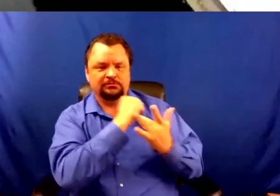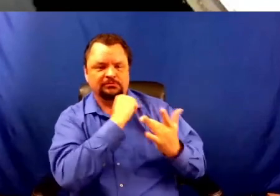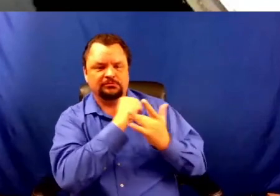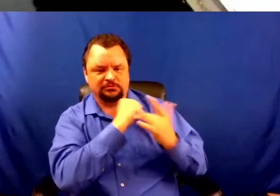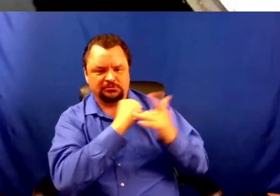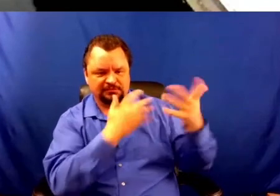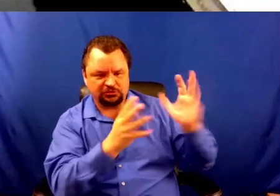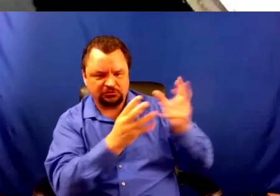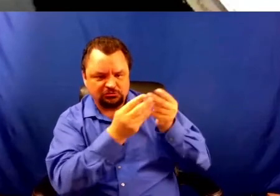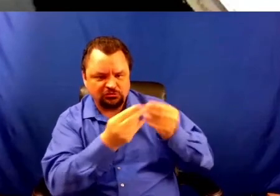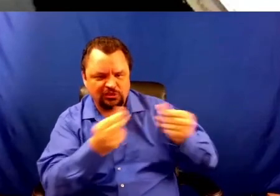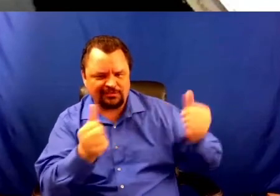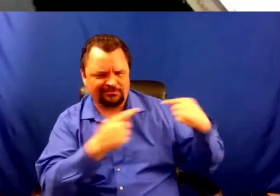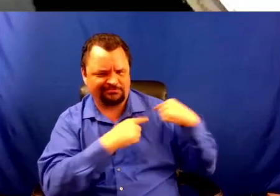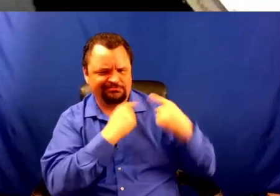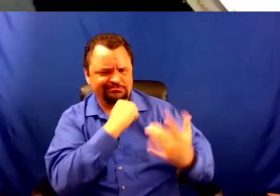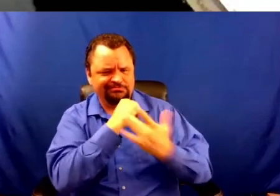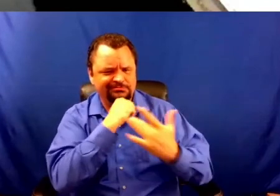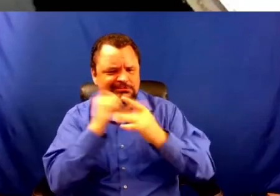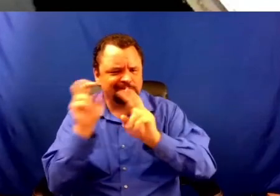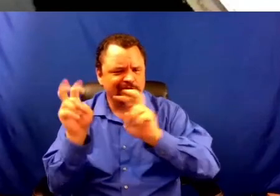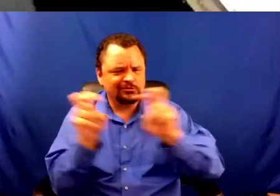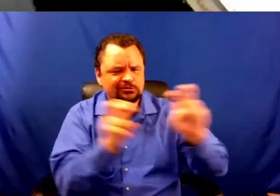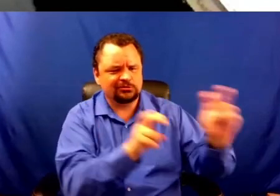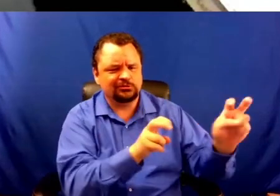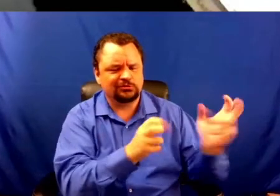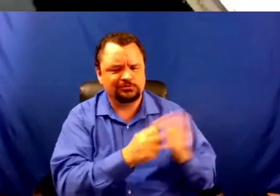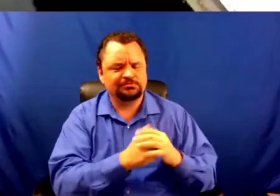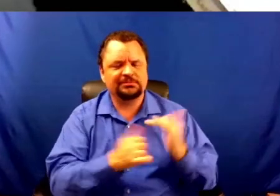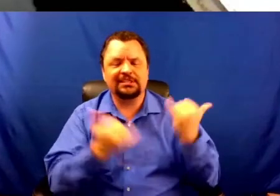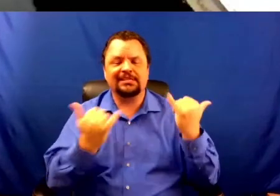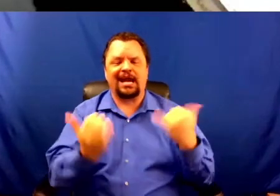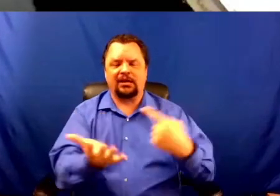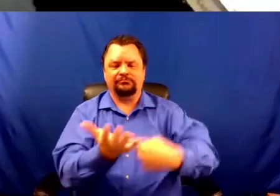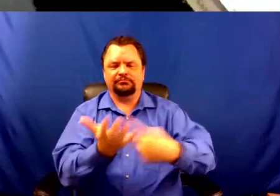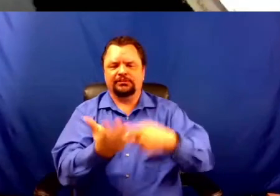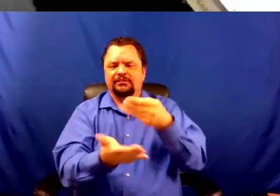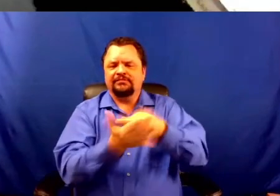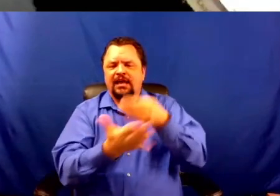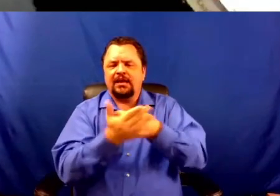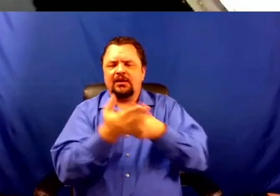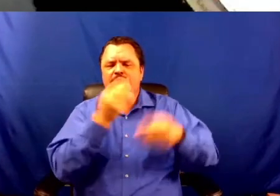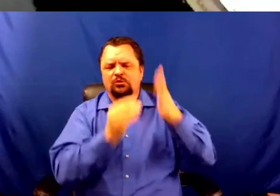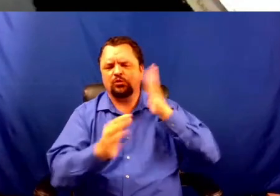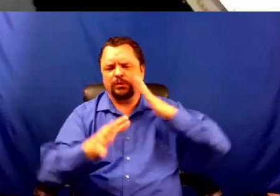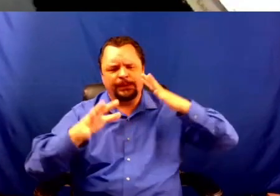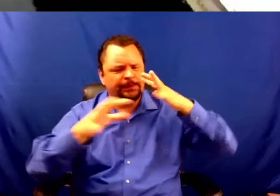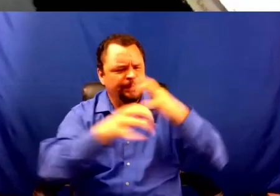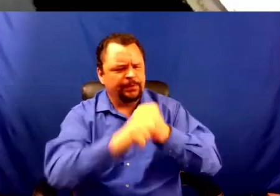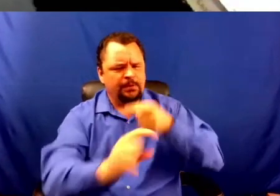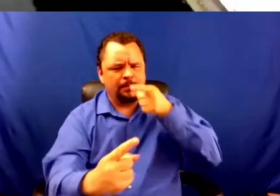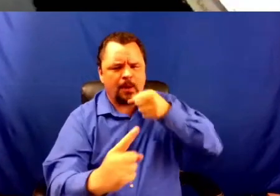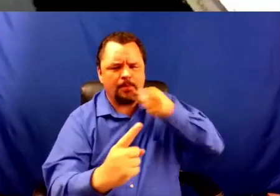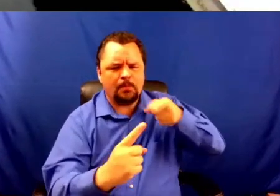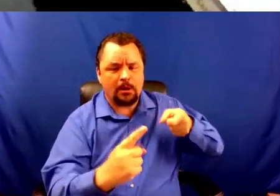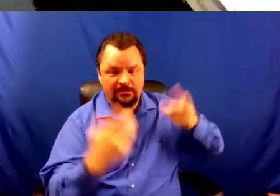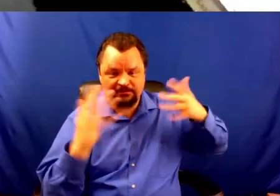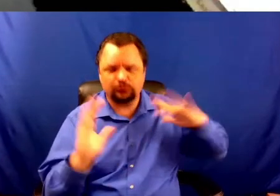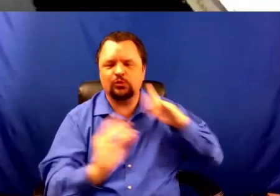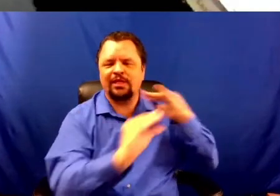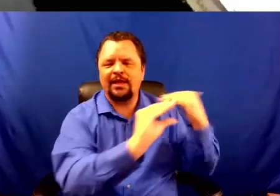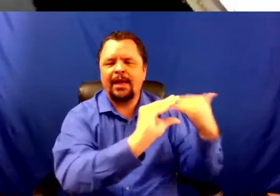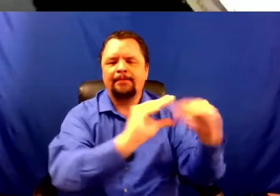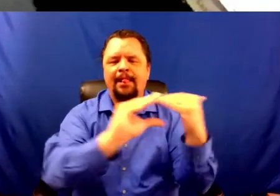the bottom line up front and then supplement by email for board members, okay, for them to be able to look at